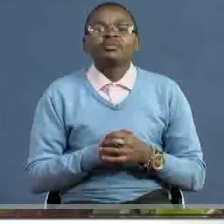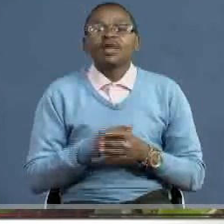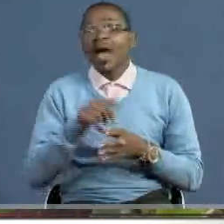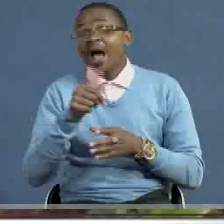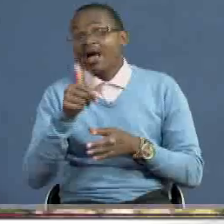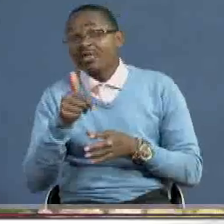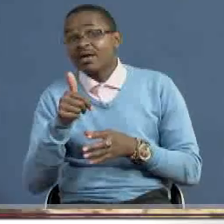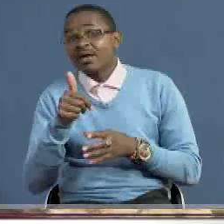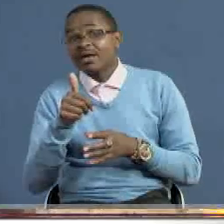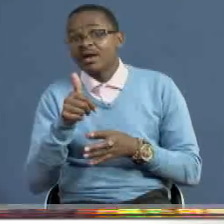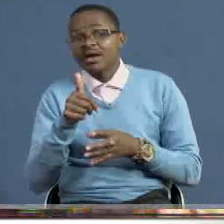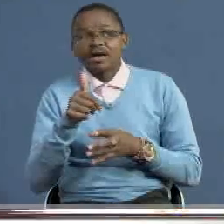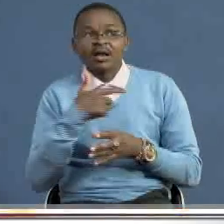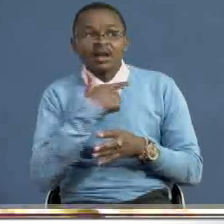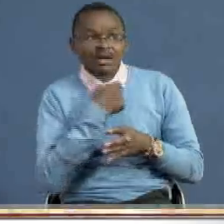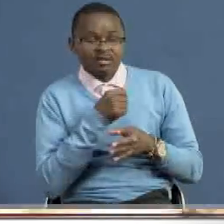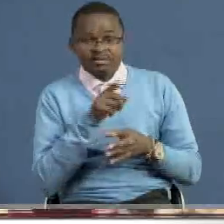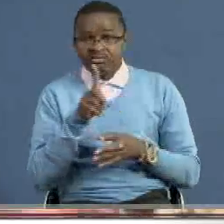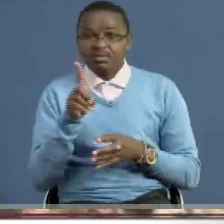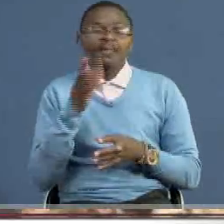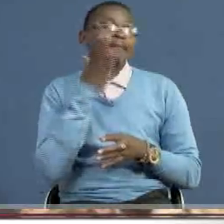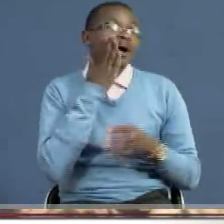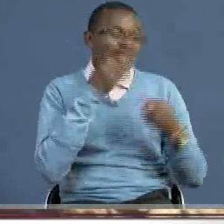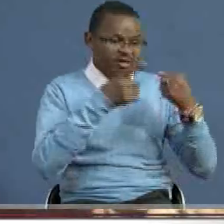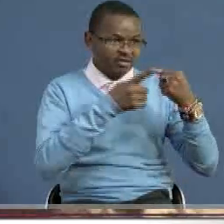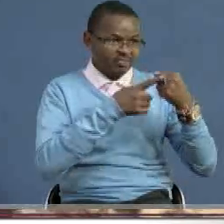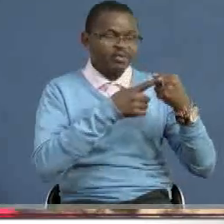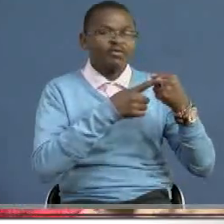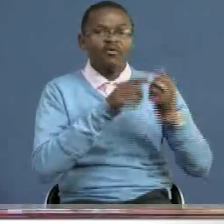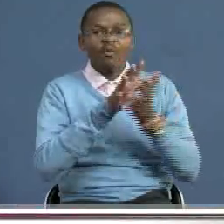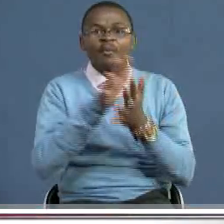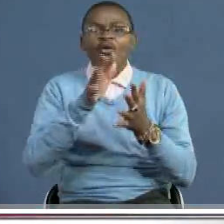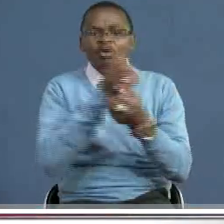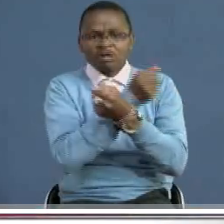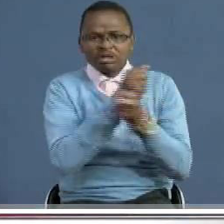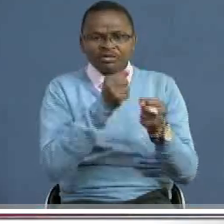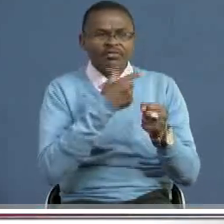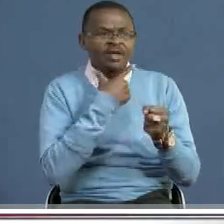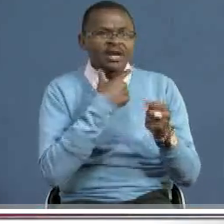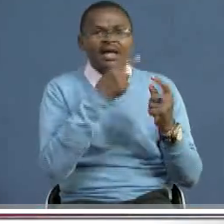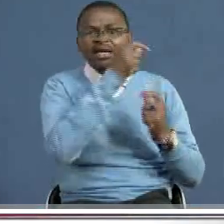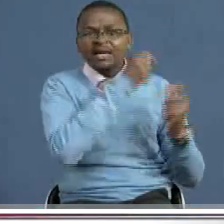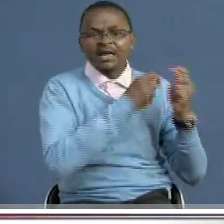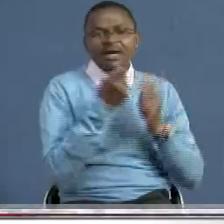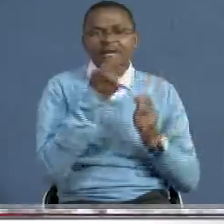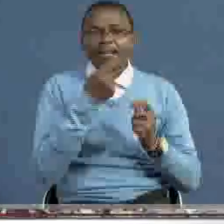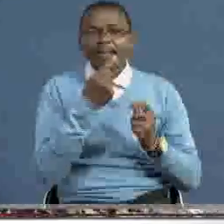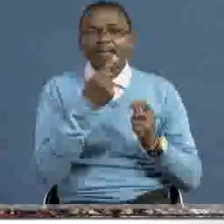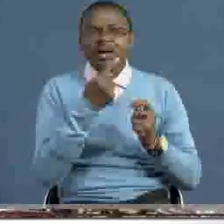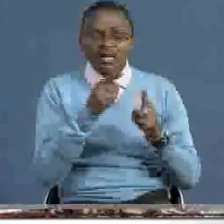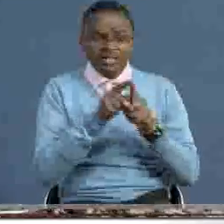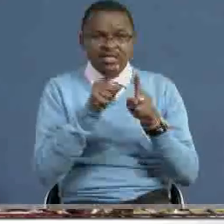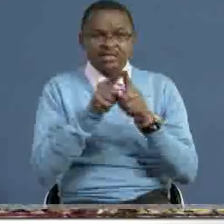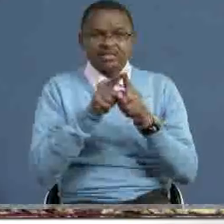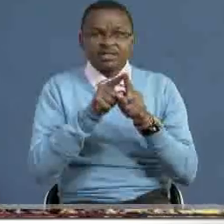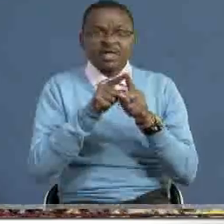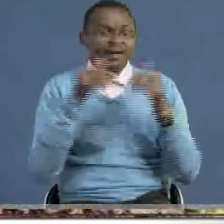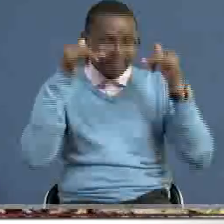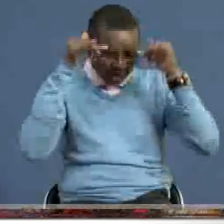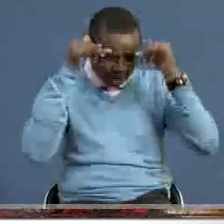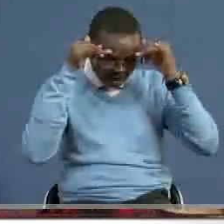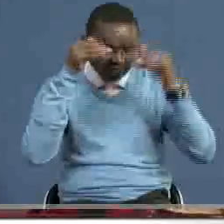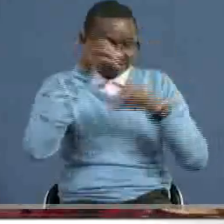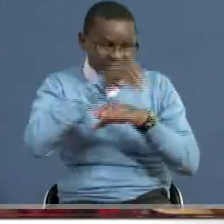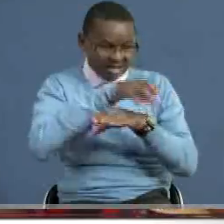Others, however, like Violet Ndiema, a mother of 6, opted for more unsafe methods like traditional herbs and cow dung, leaving the